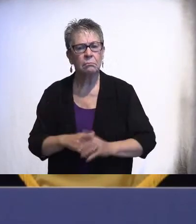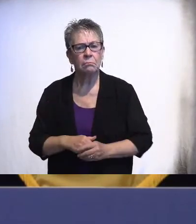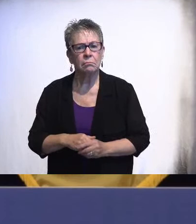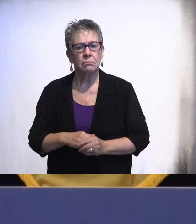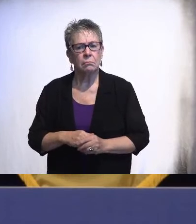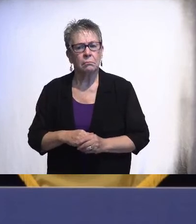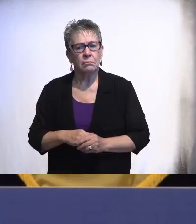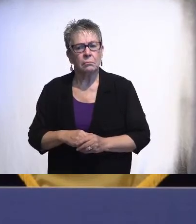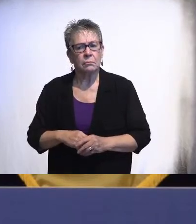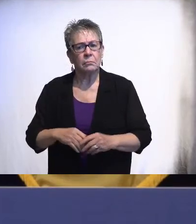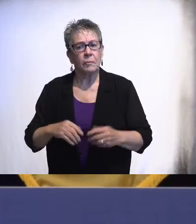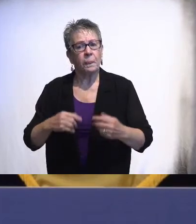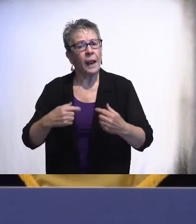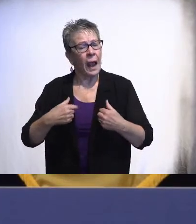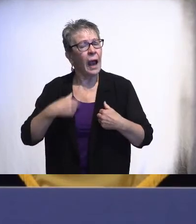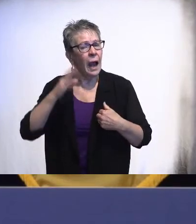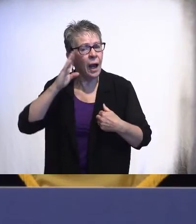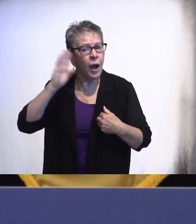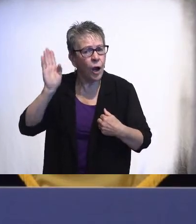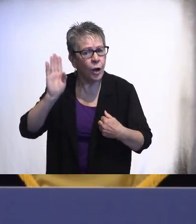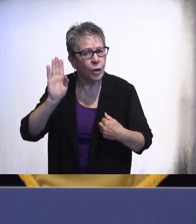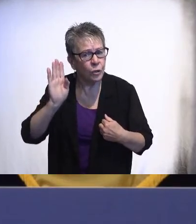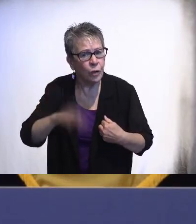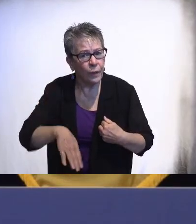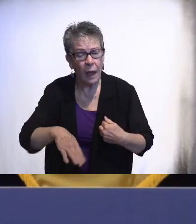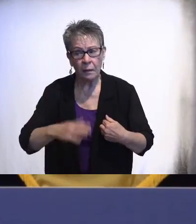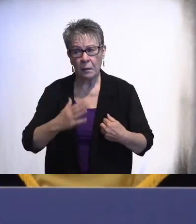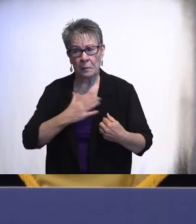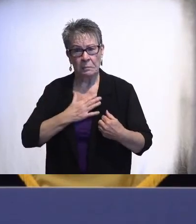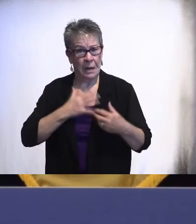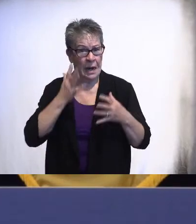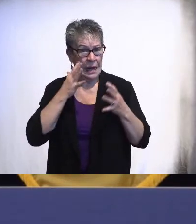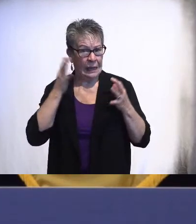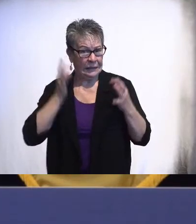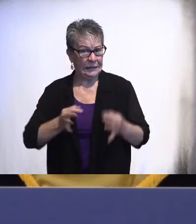I would agree with you. We'll disavow the premise of the question.